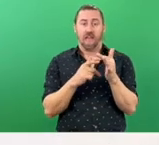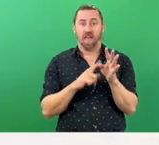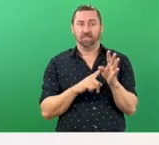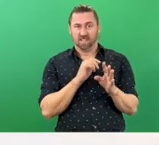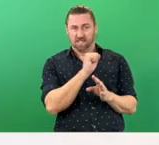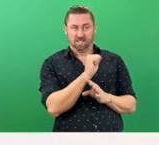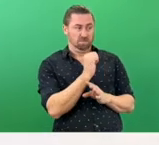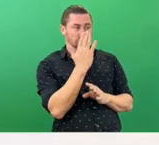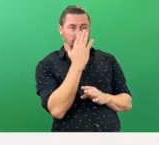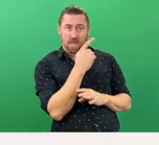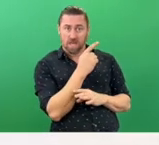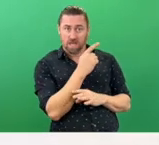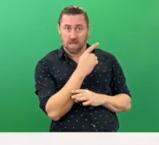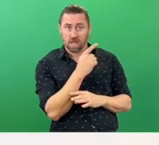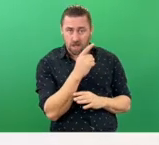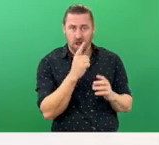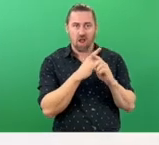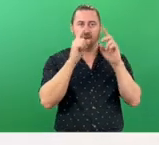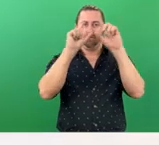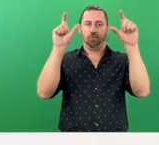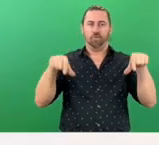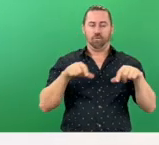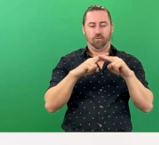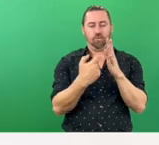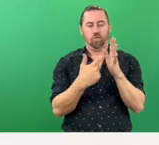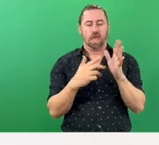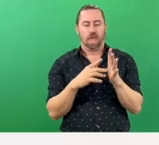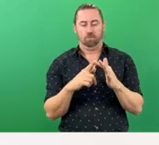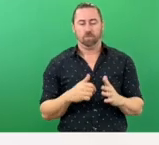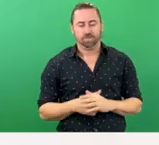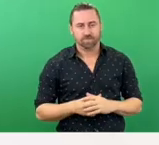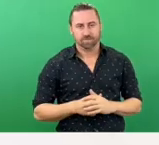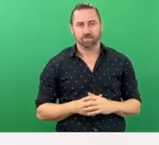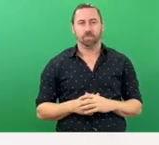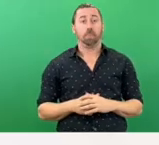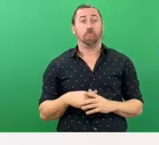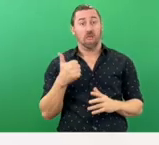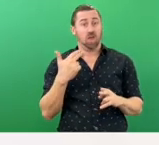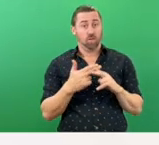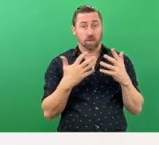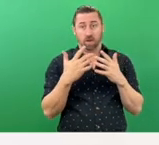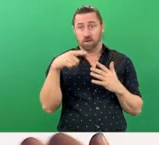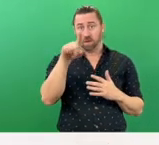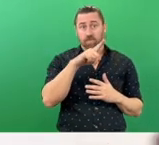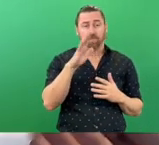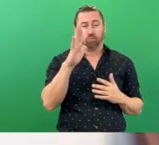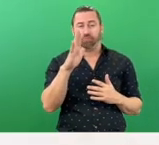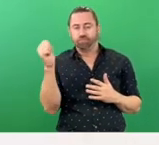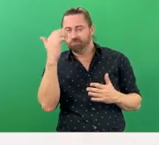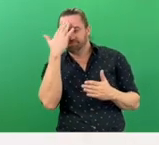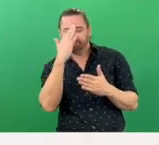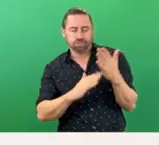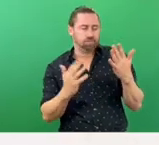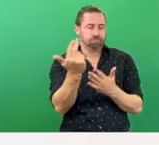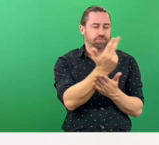honesty mirror as a framing device. Now, this is a technique I think will be useful for a lot of you, whether you're a more